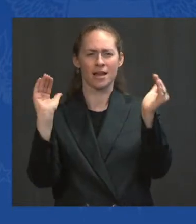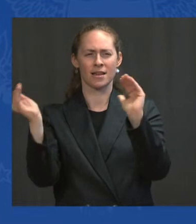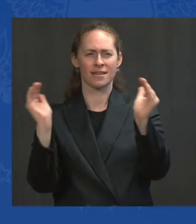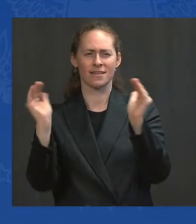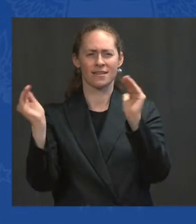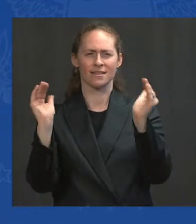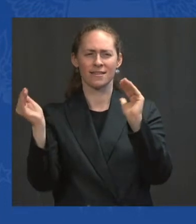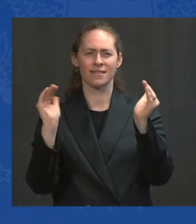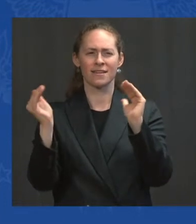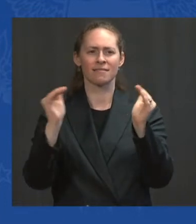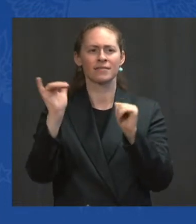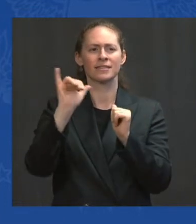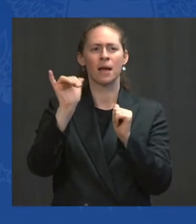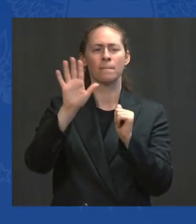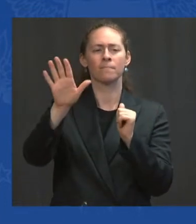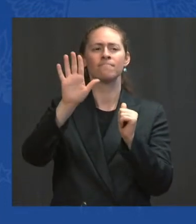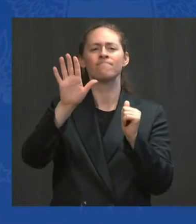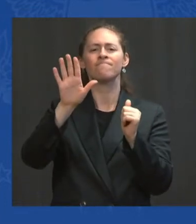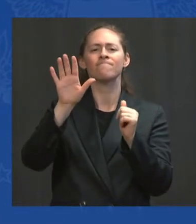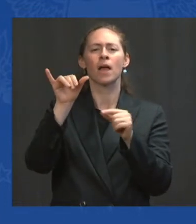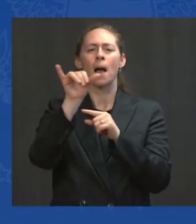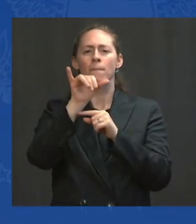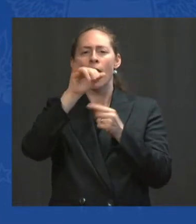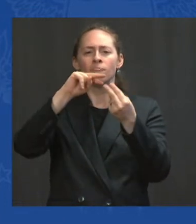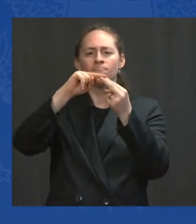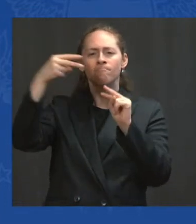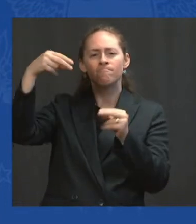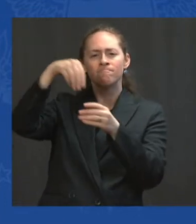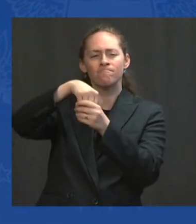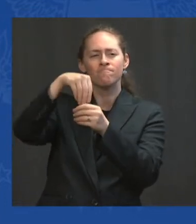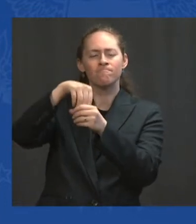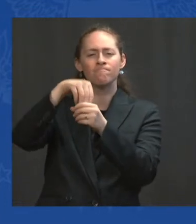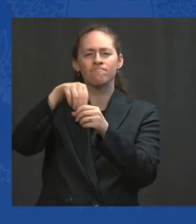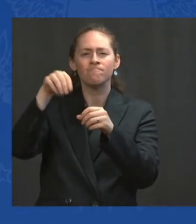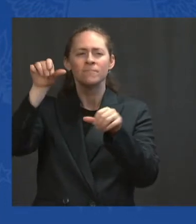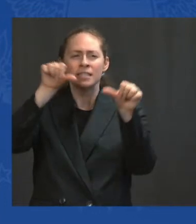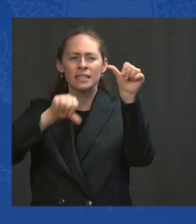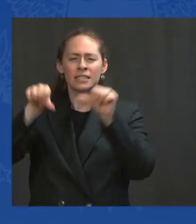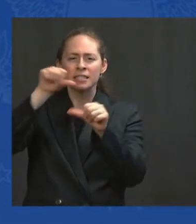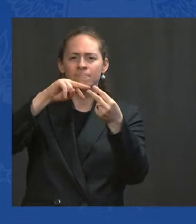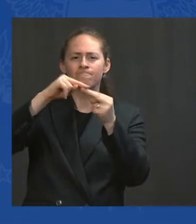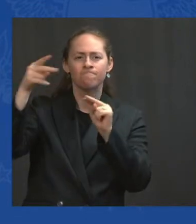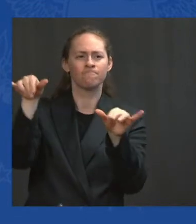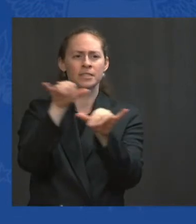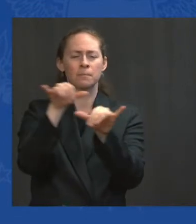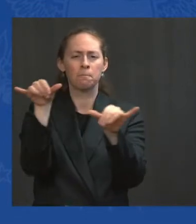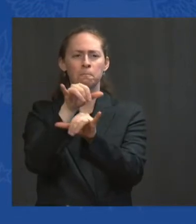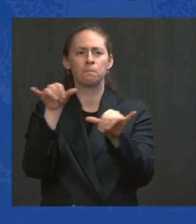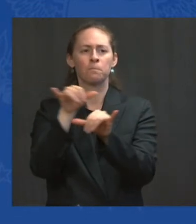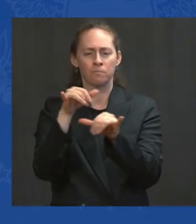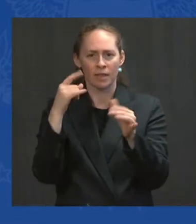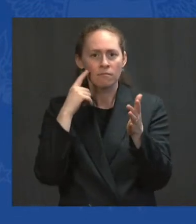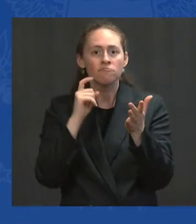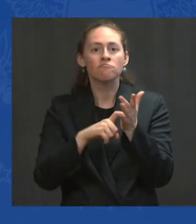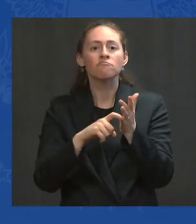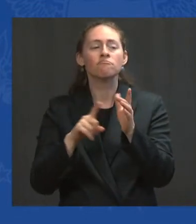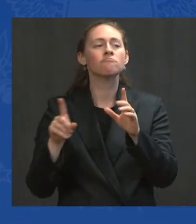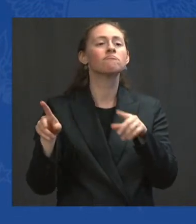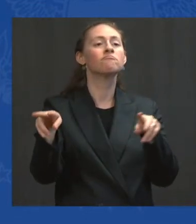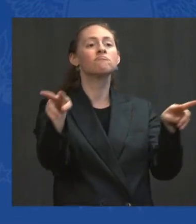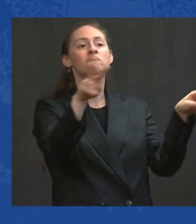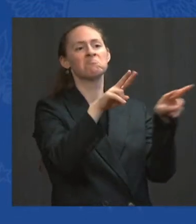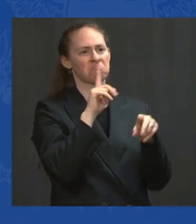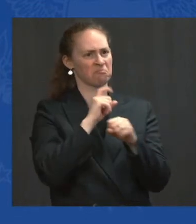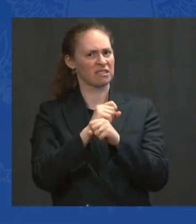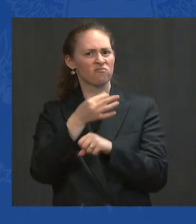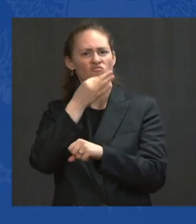have clinical data with AZ in real-world effectiveness. And as you can see, when you look at infection